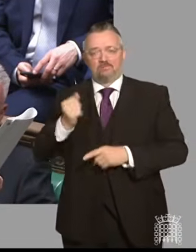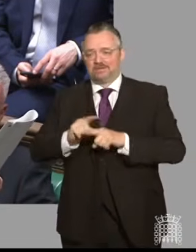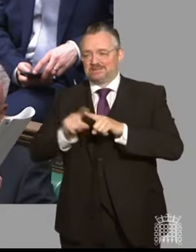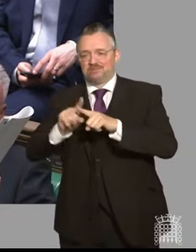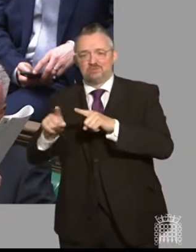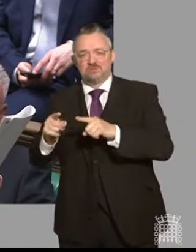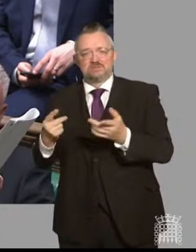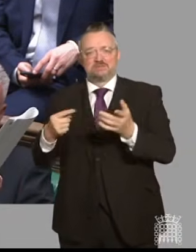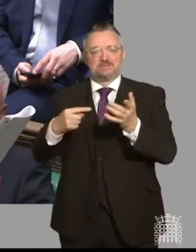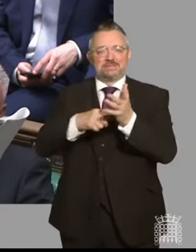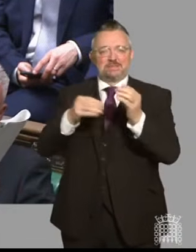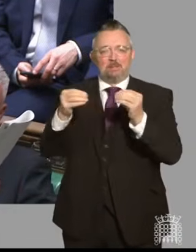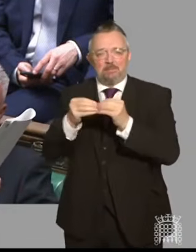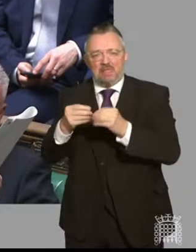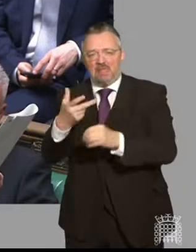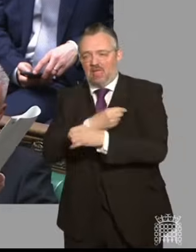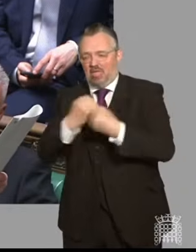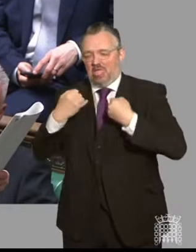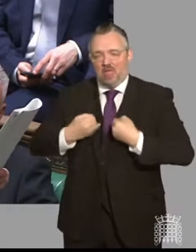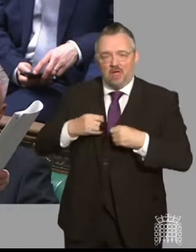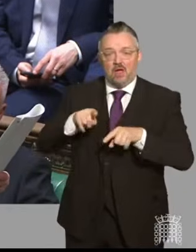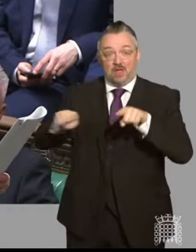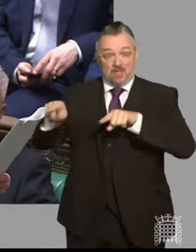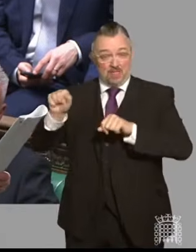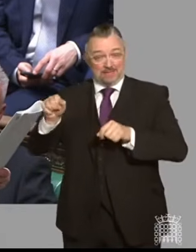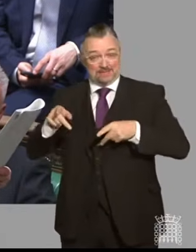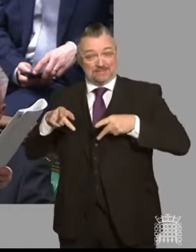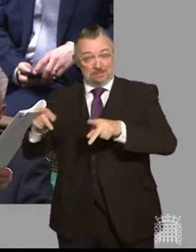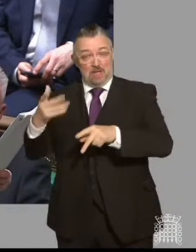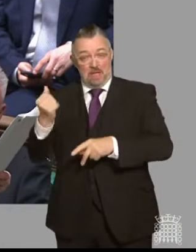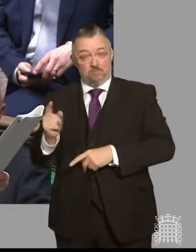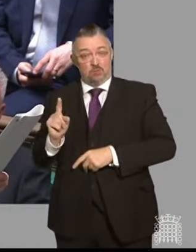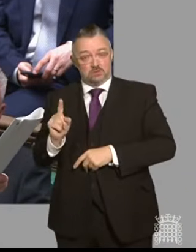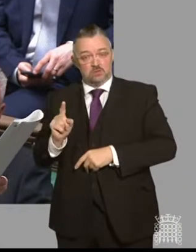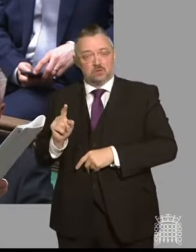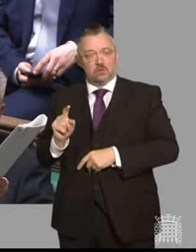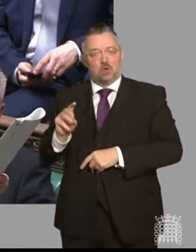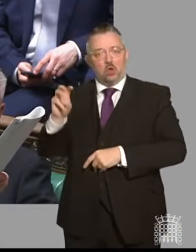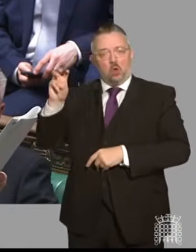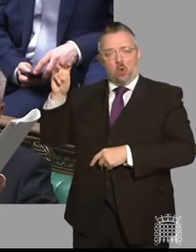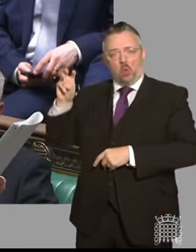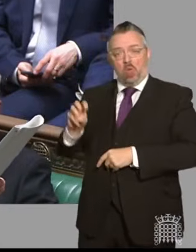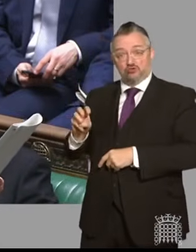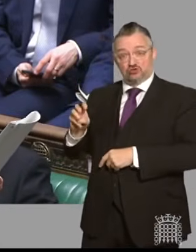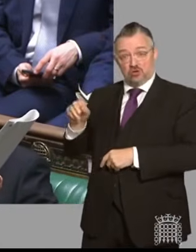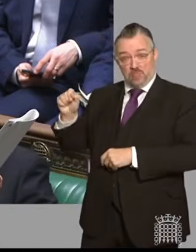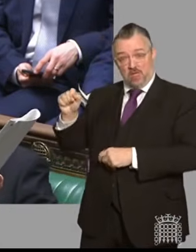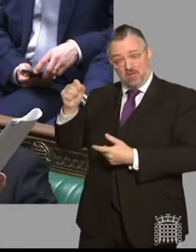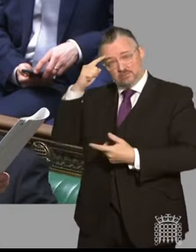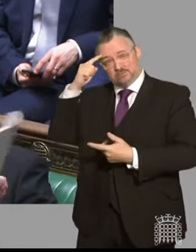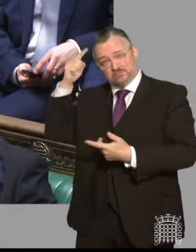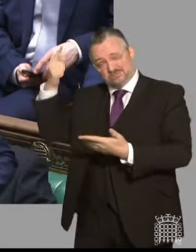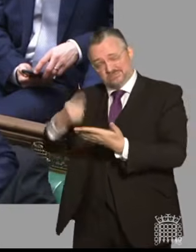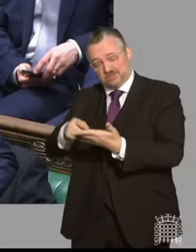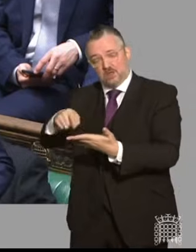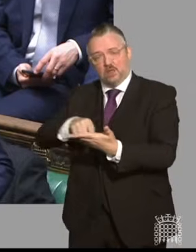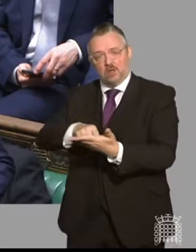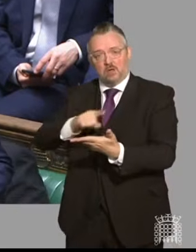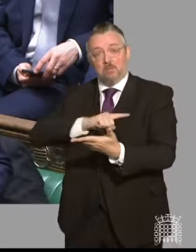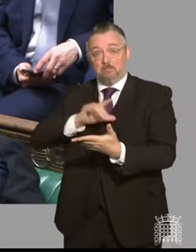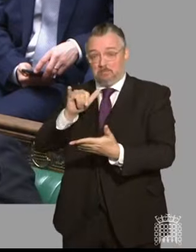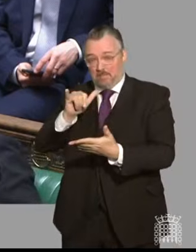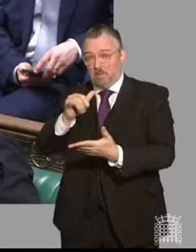which, using Welsh Government's own analysis, is forecast to result in 5,500 job losses and a